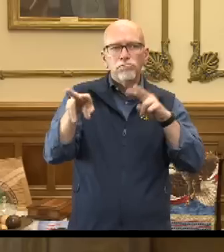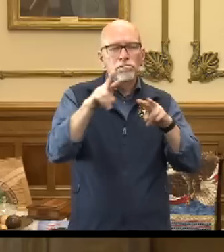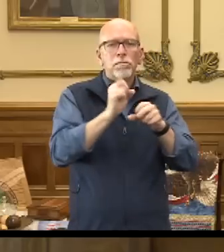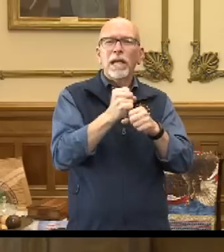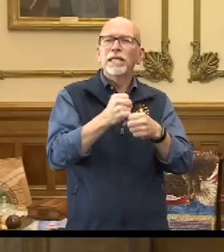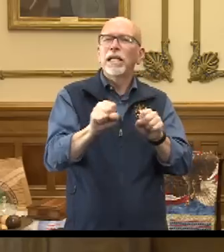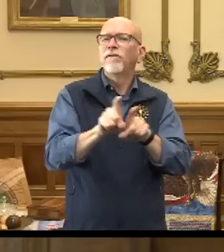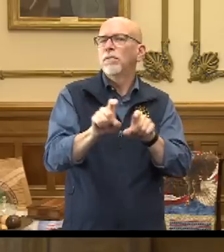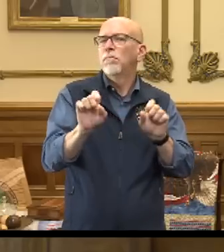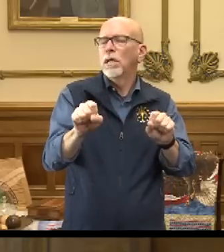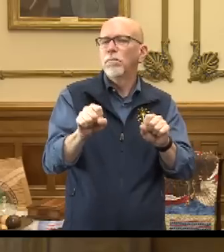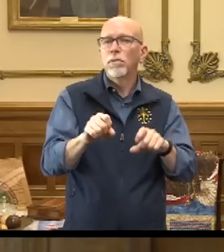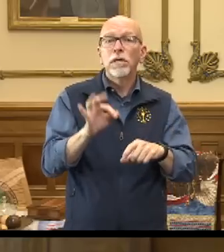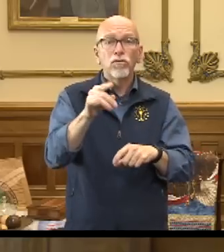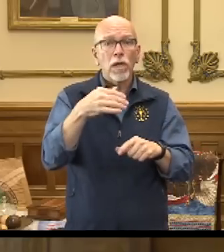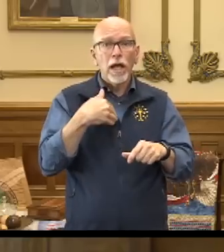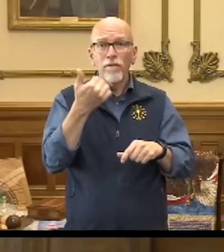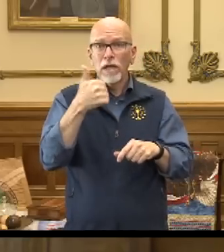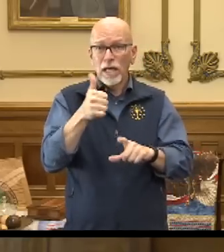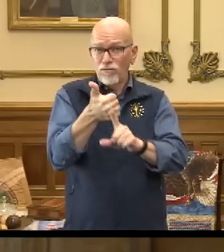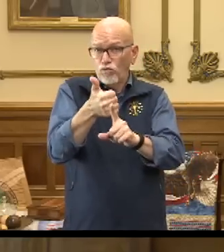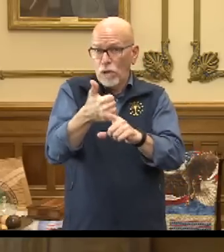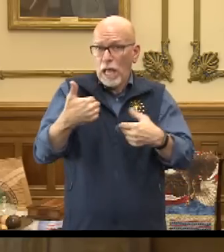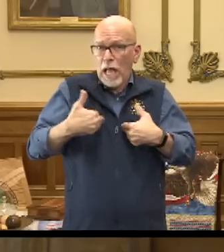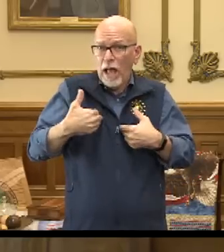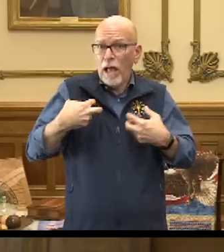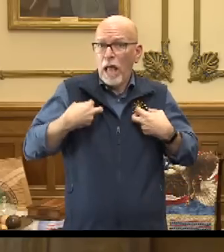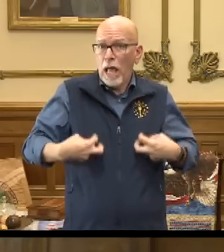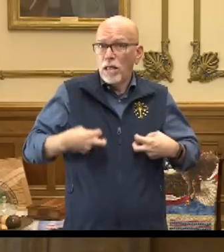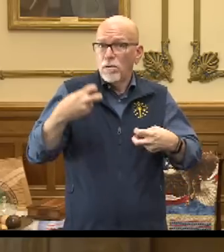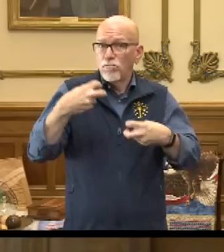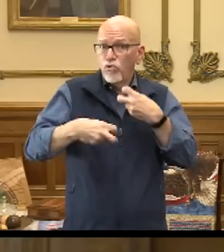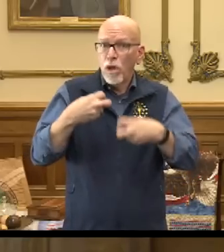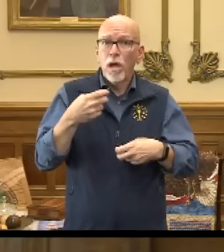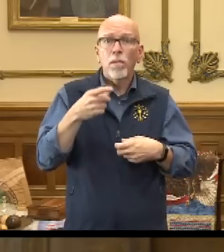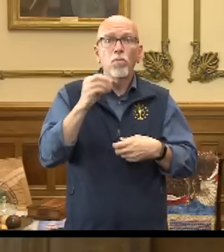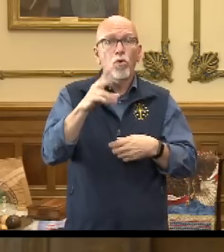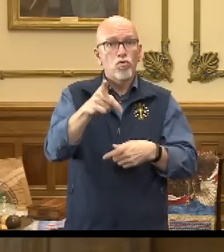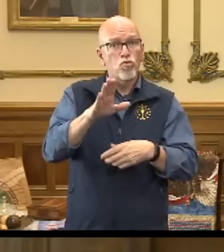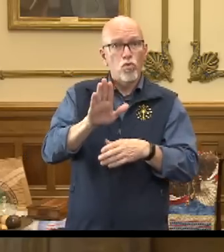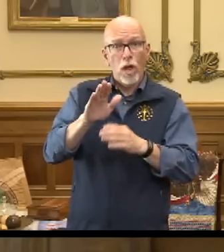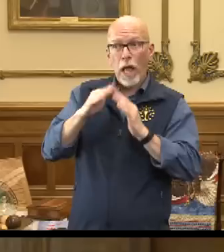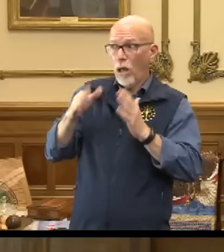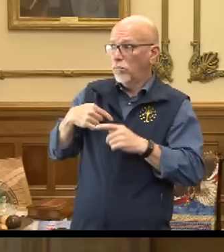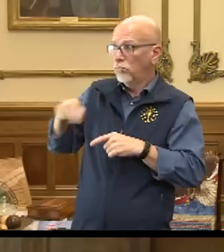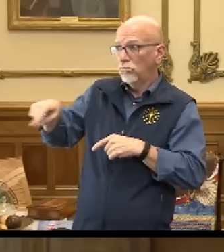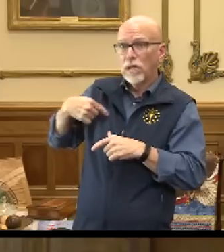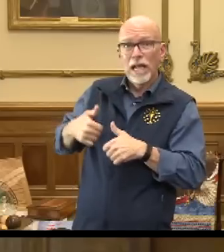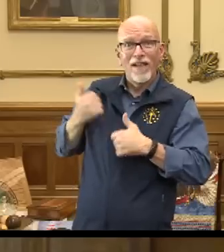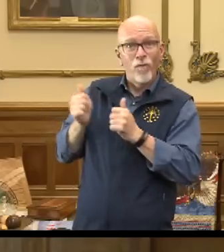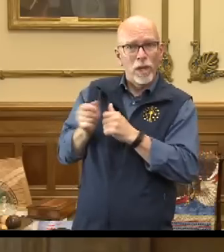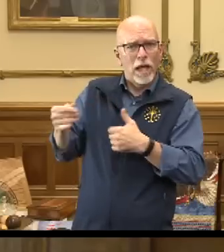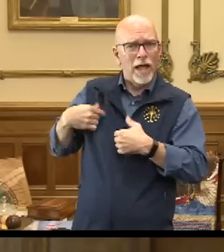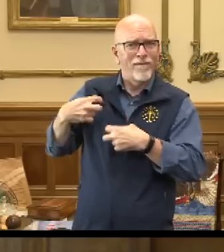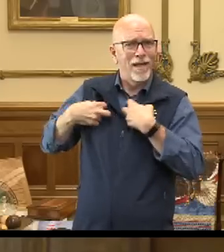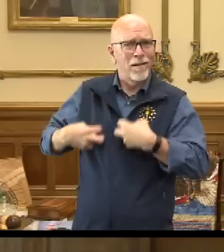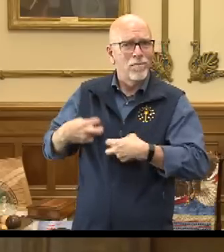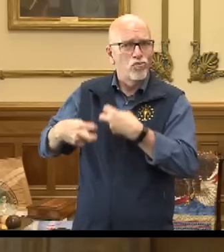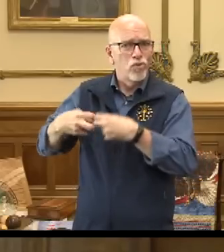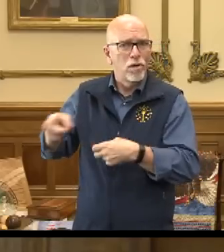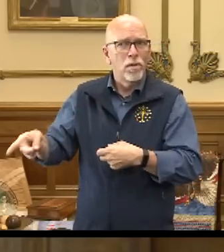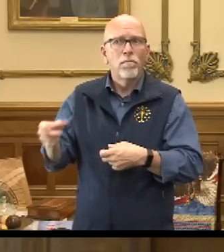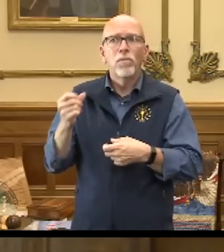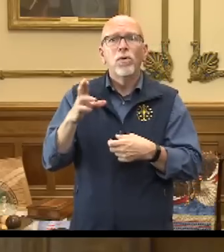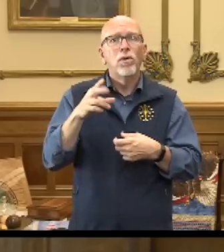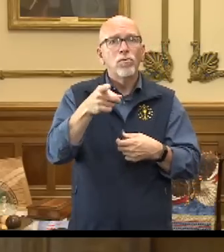as possible. But if you have underlying health conditions, or someone in your home that you live with has underlying health conditions, or if you yourself are sick